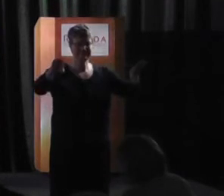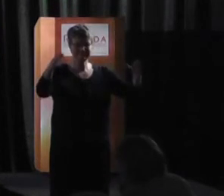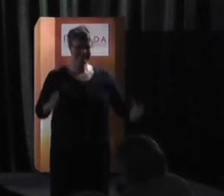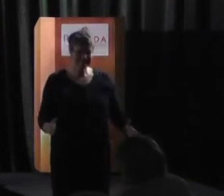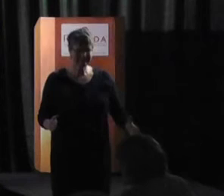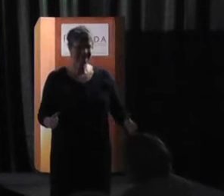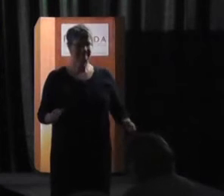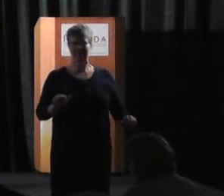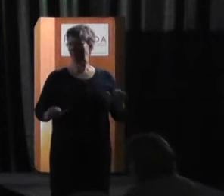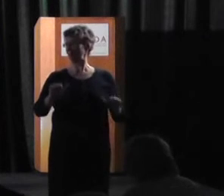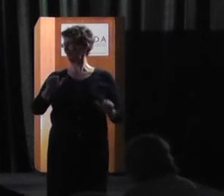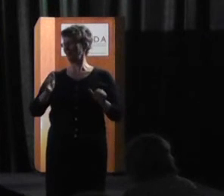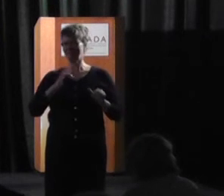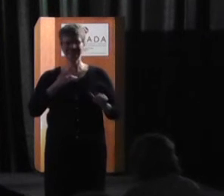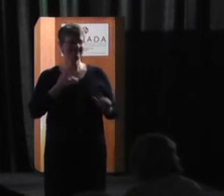Feels weird.